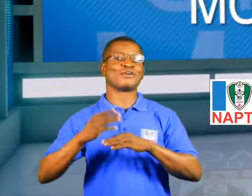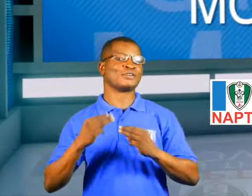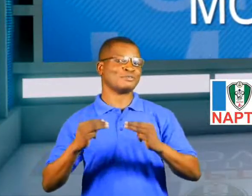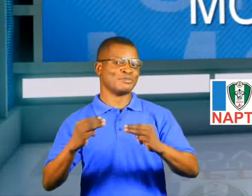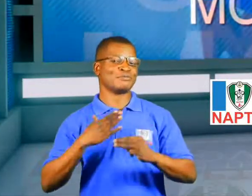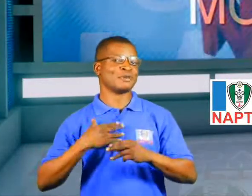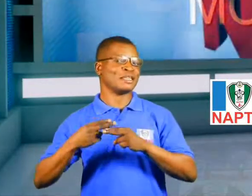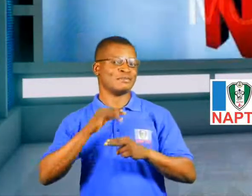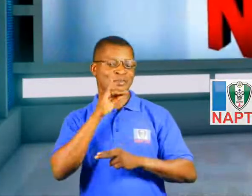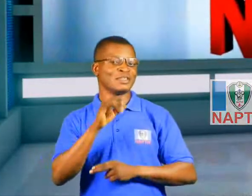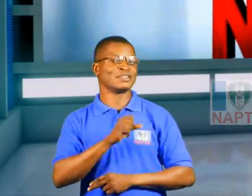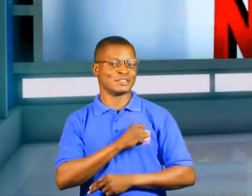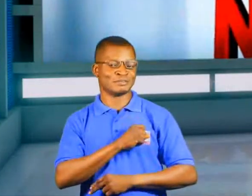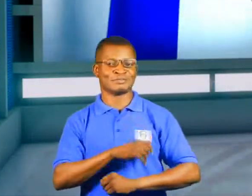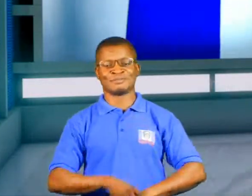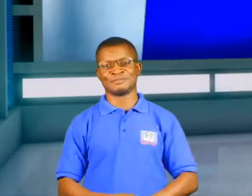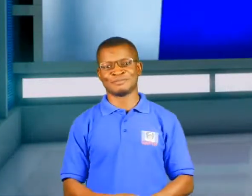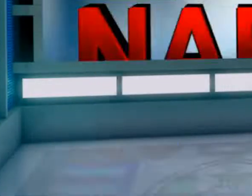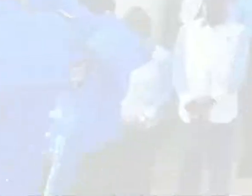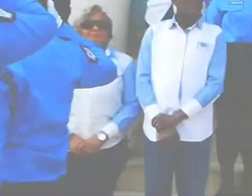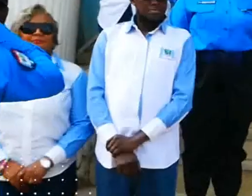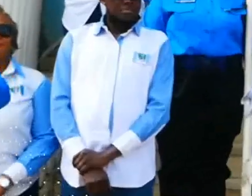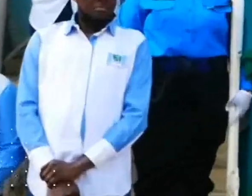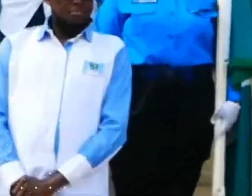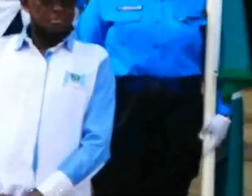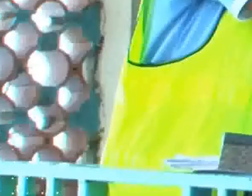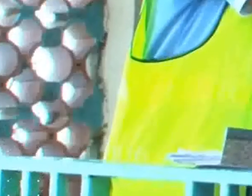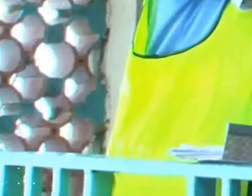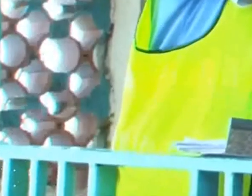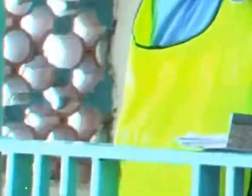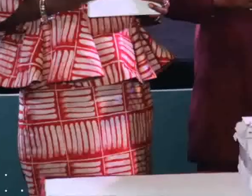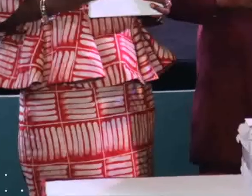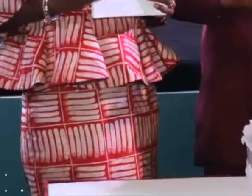On The Move. My name is Angela Agwegi.